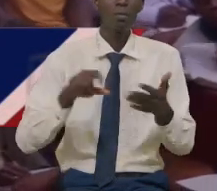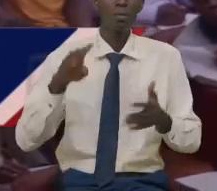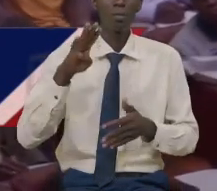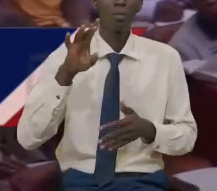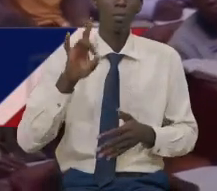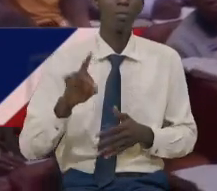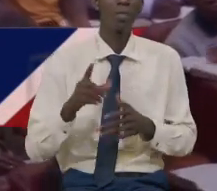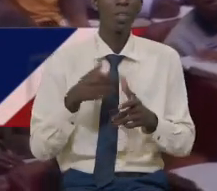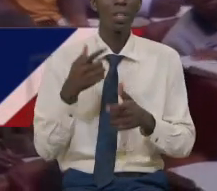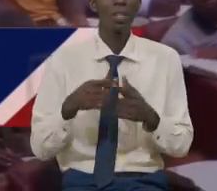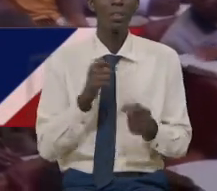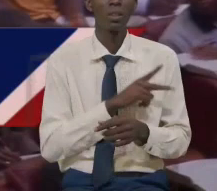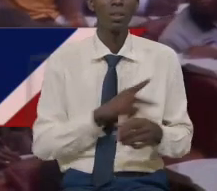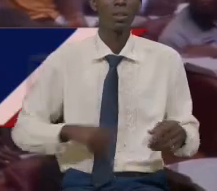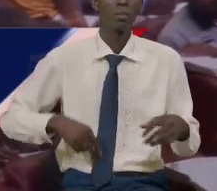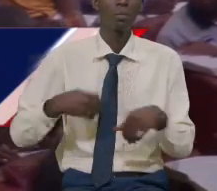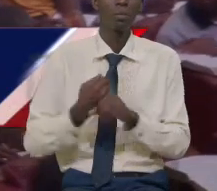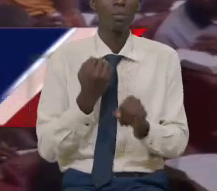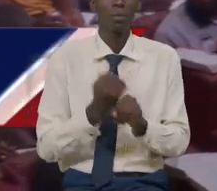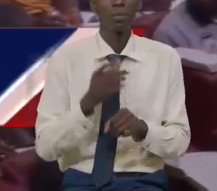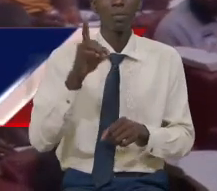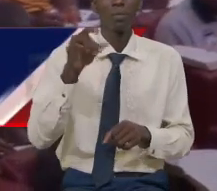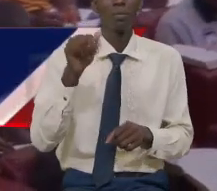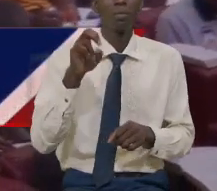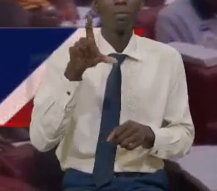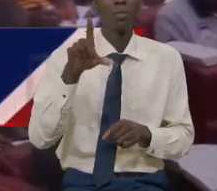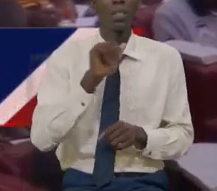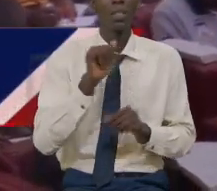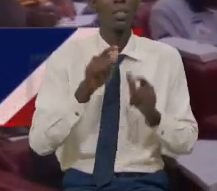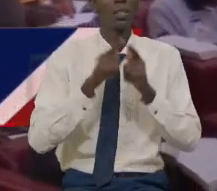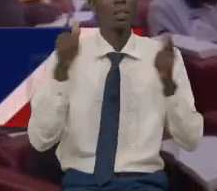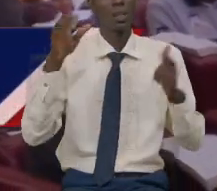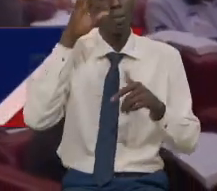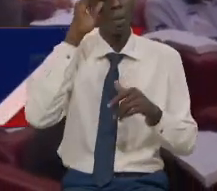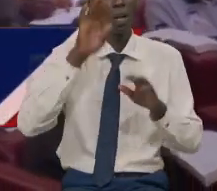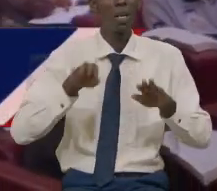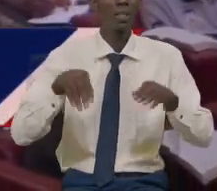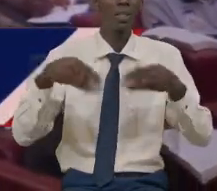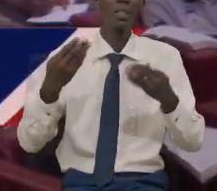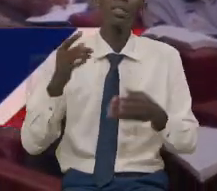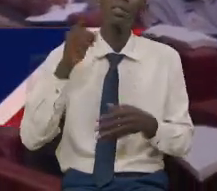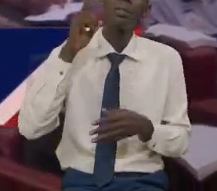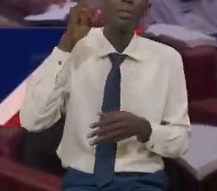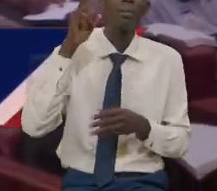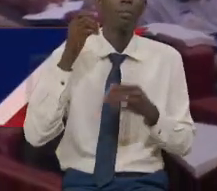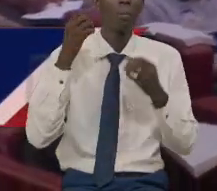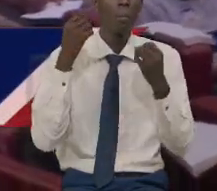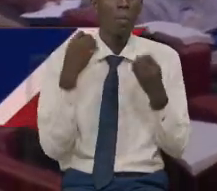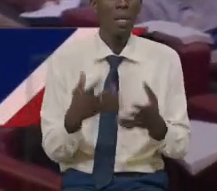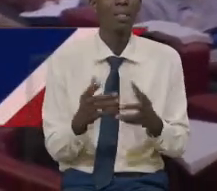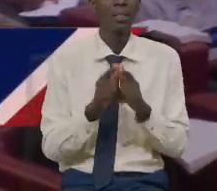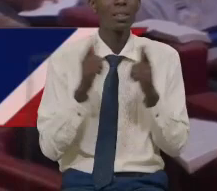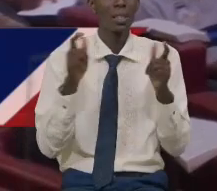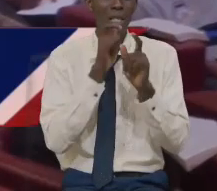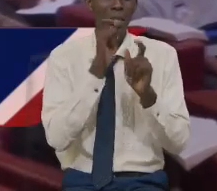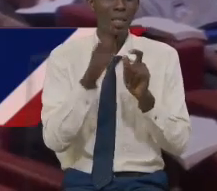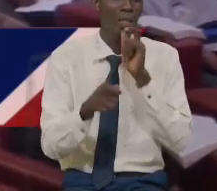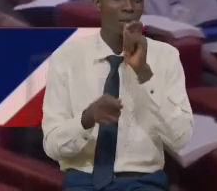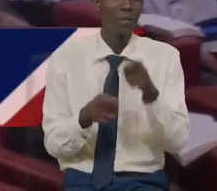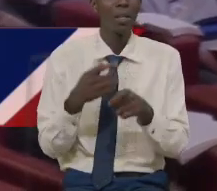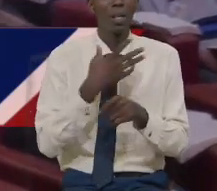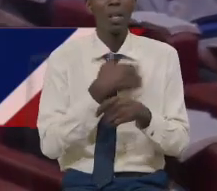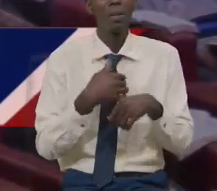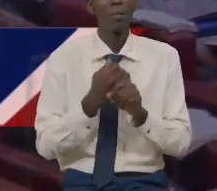made Daniel a great man and gave him many great gifts and made him